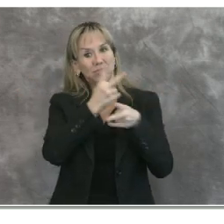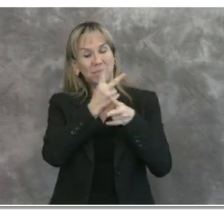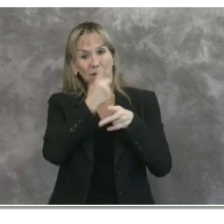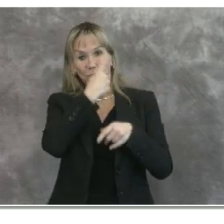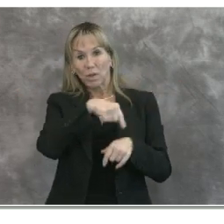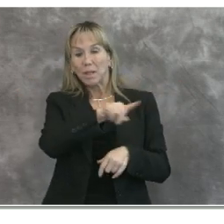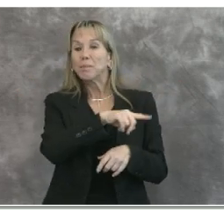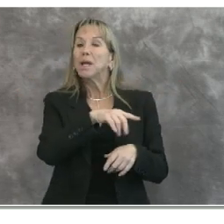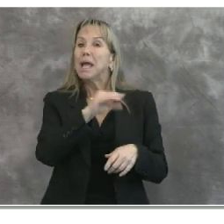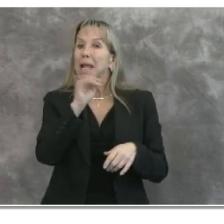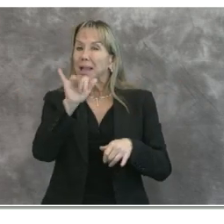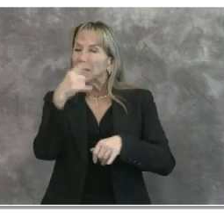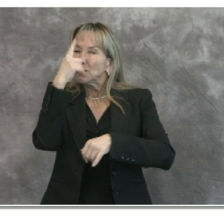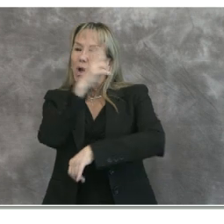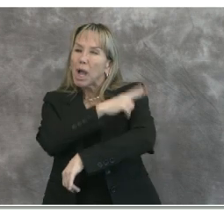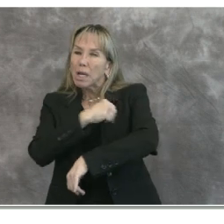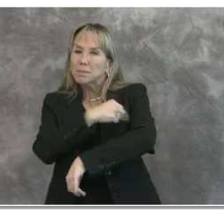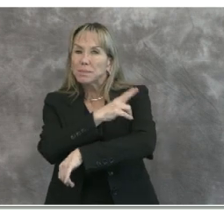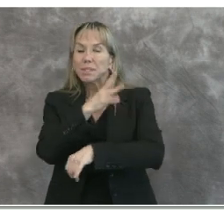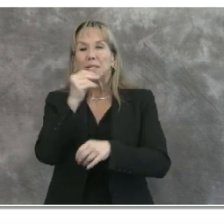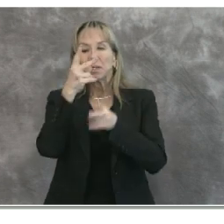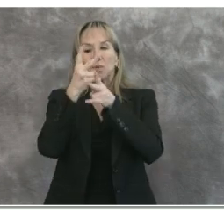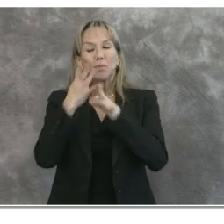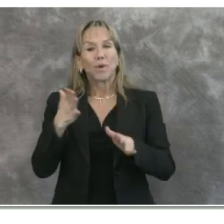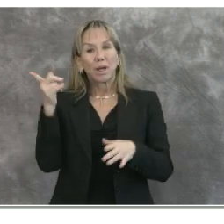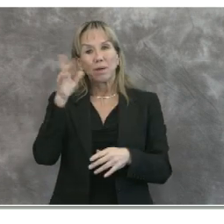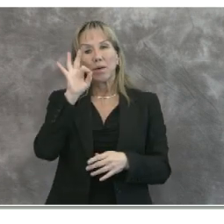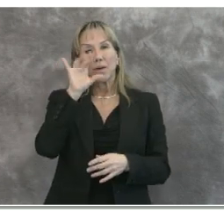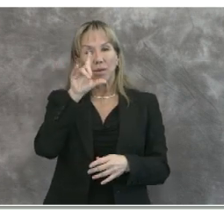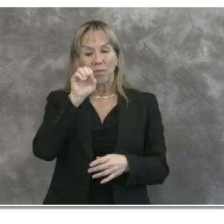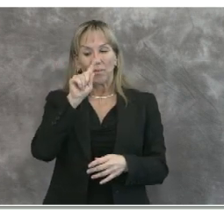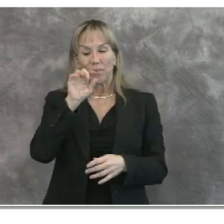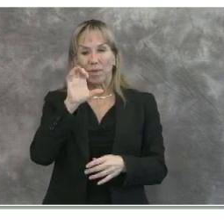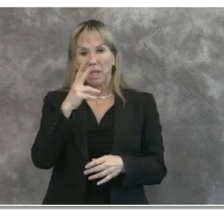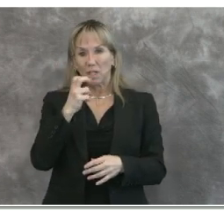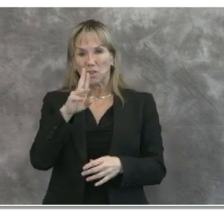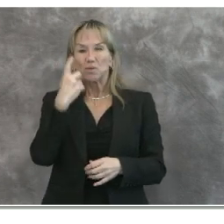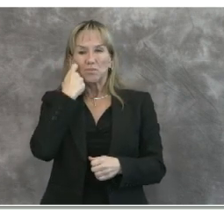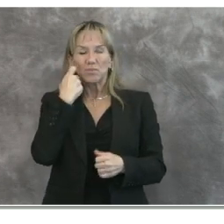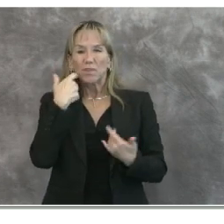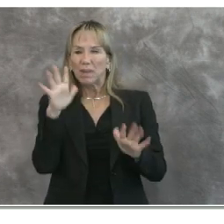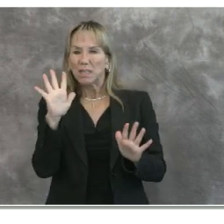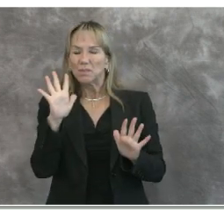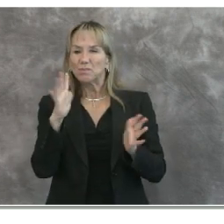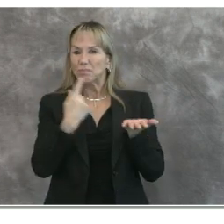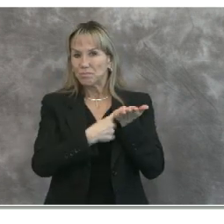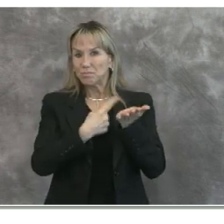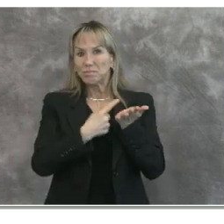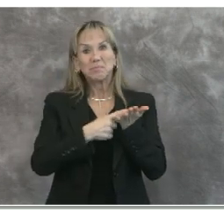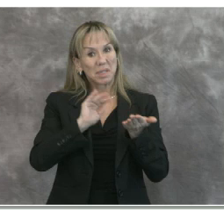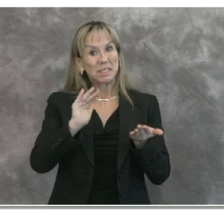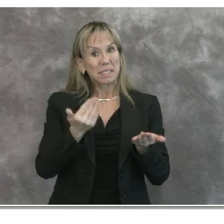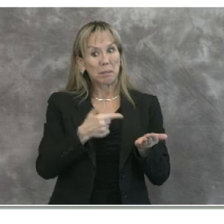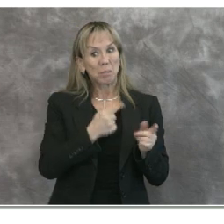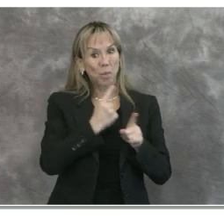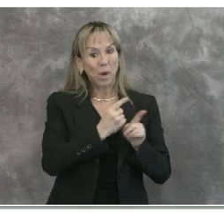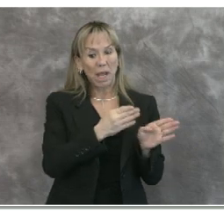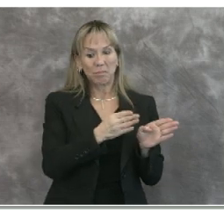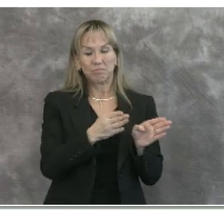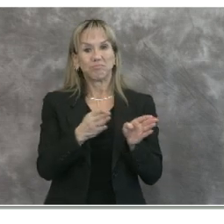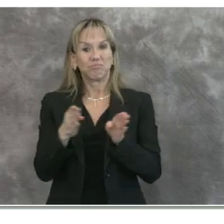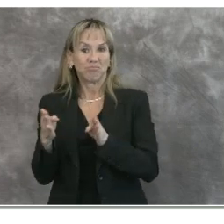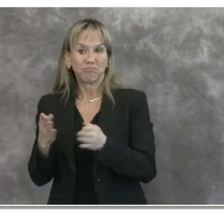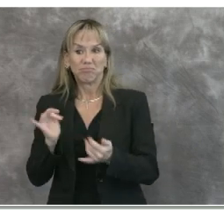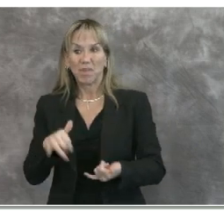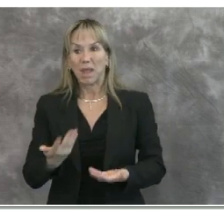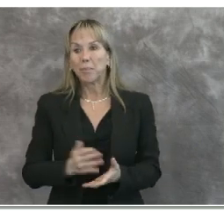to hospitalizations, and Supervisor Fletcher has talked about this as well, and we seem to be moving or trending in the right direction